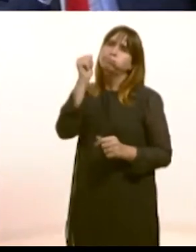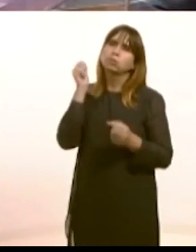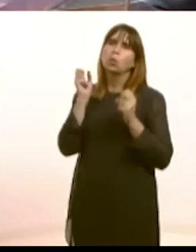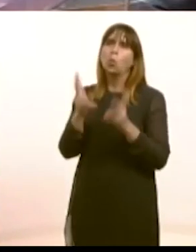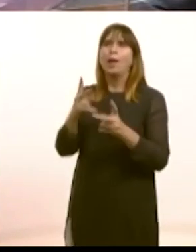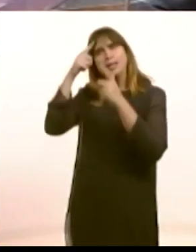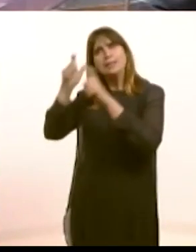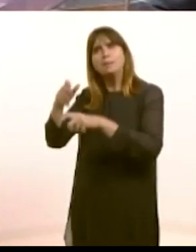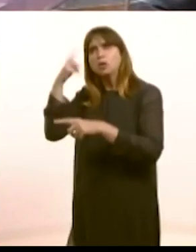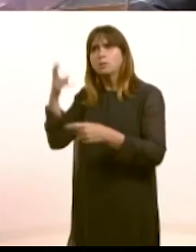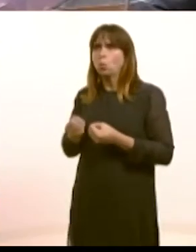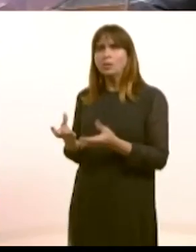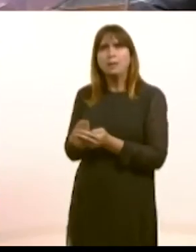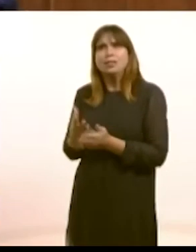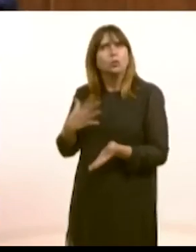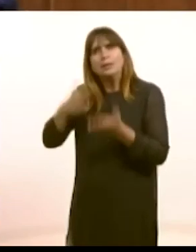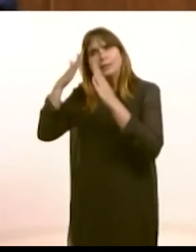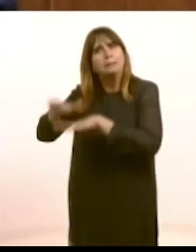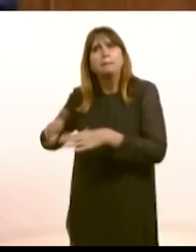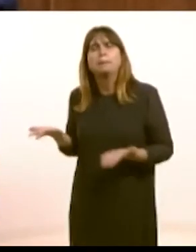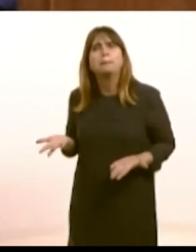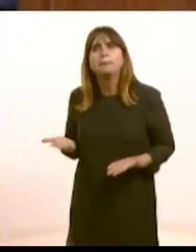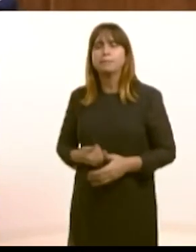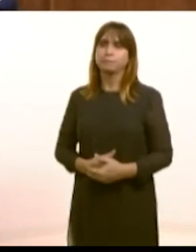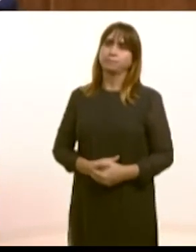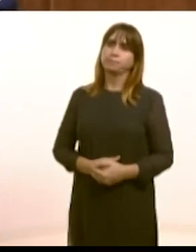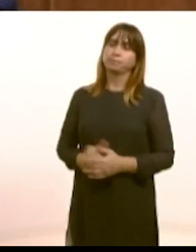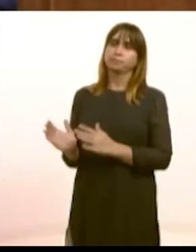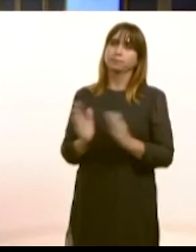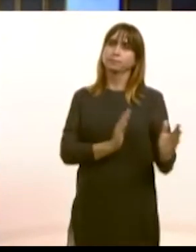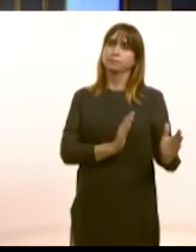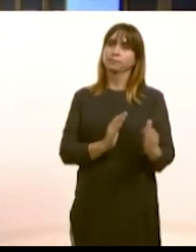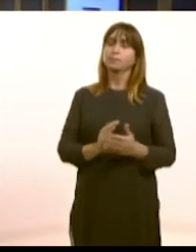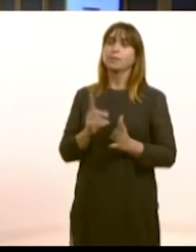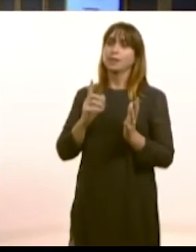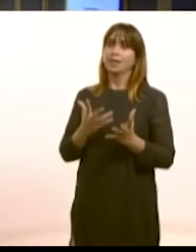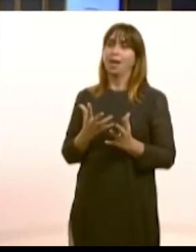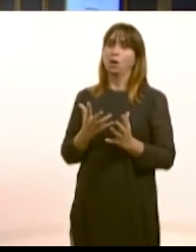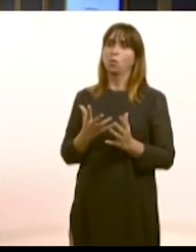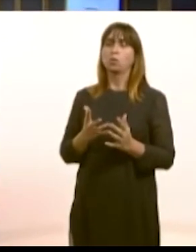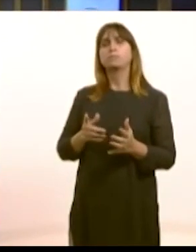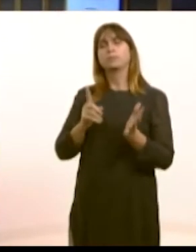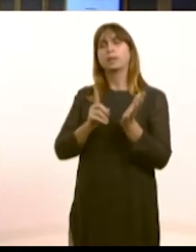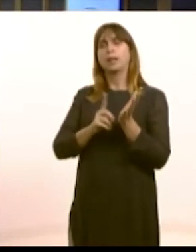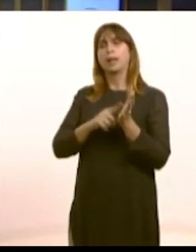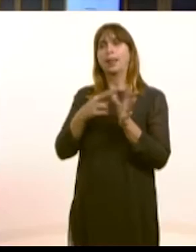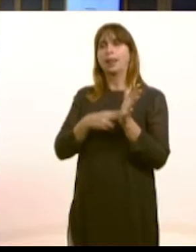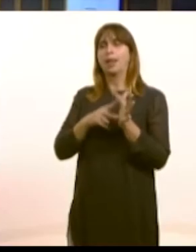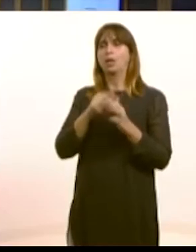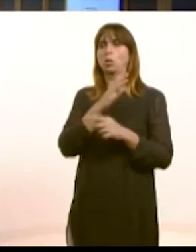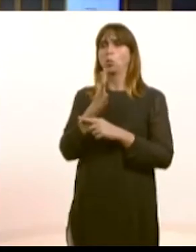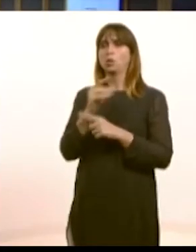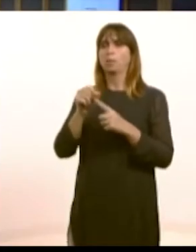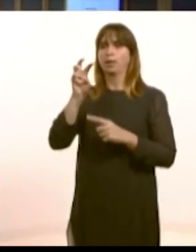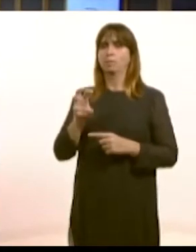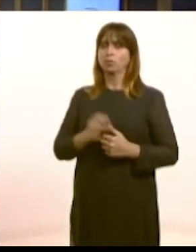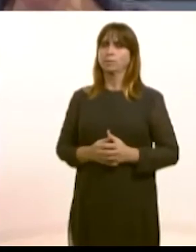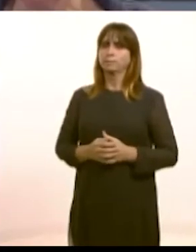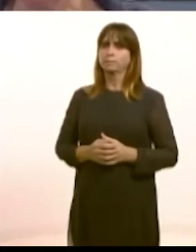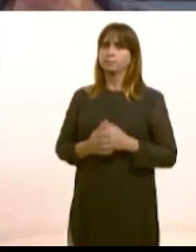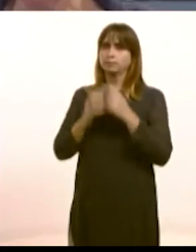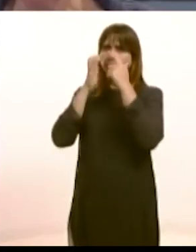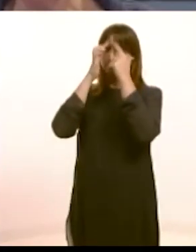to. Arweinydd yr Wrthblaid, of the opposition, Leanne Wood. First Minister, how many children are waiting for